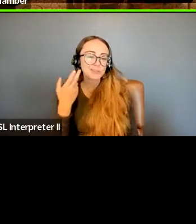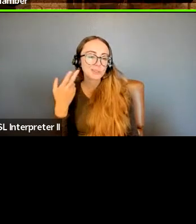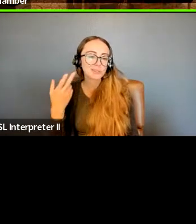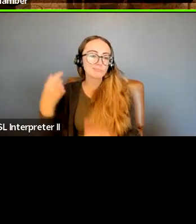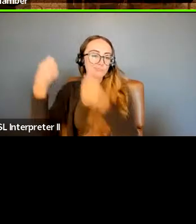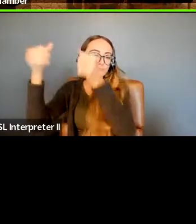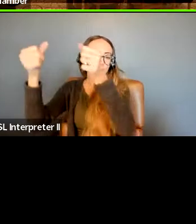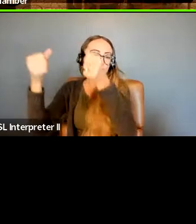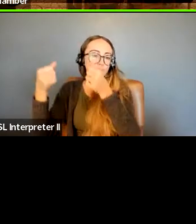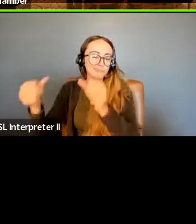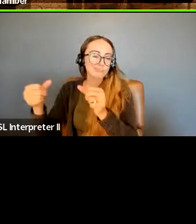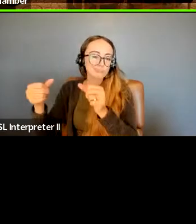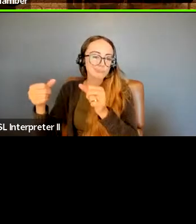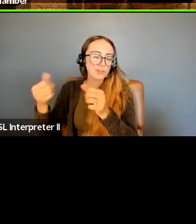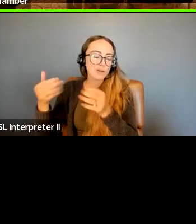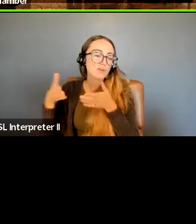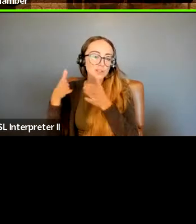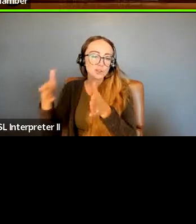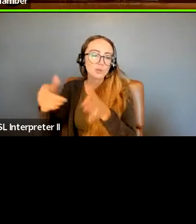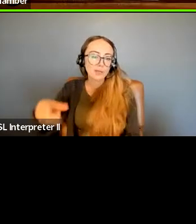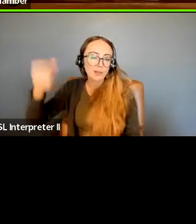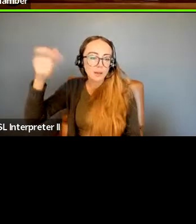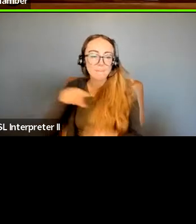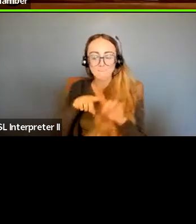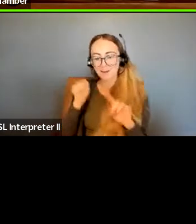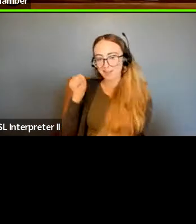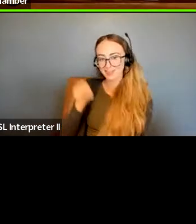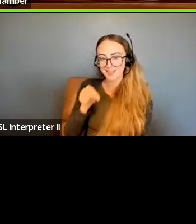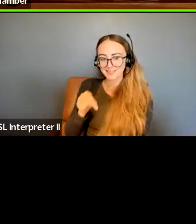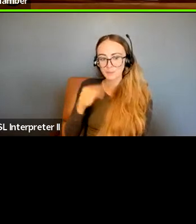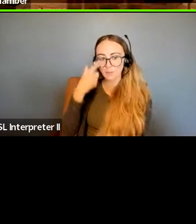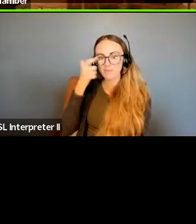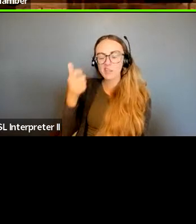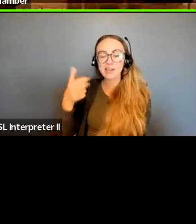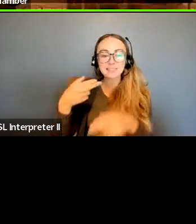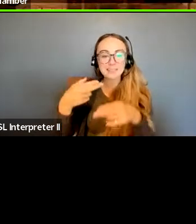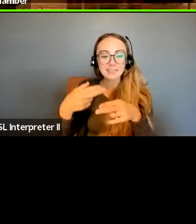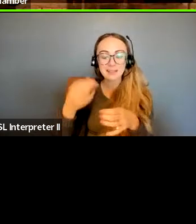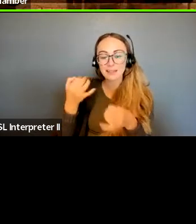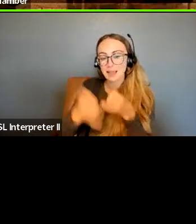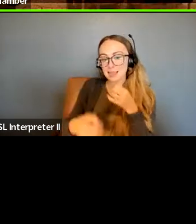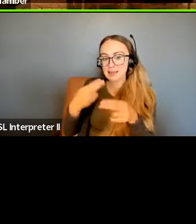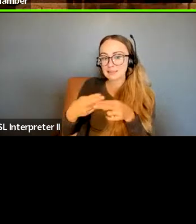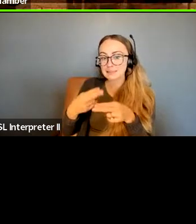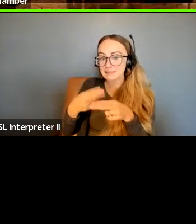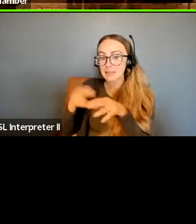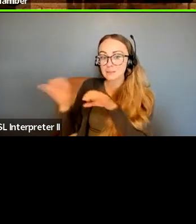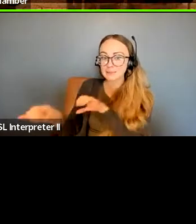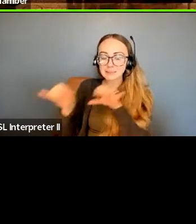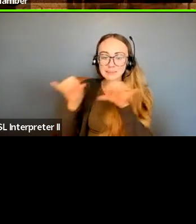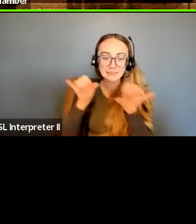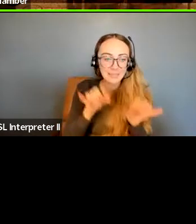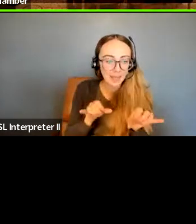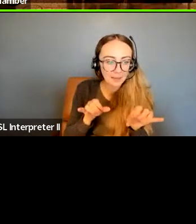the street poles. Got it. And this one, of course, because the last name is the same, there won't be a